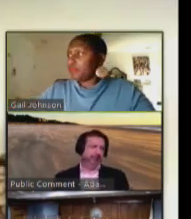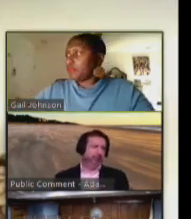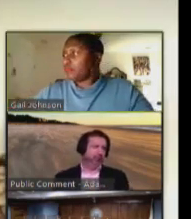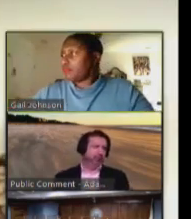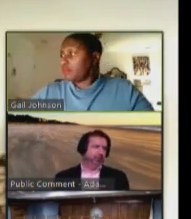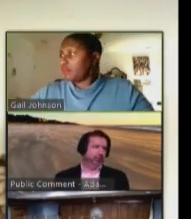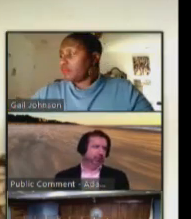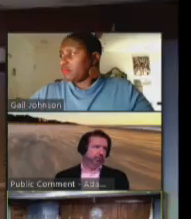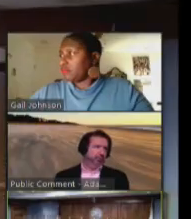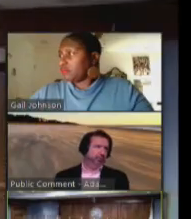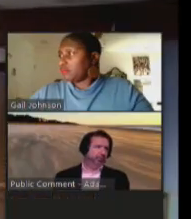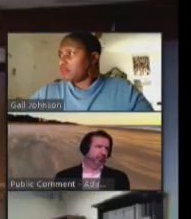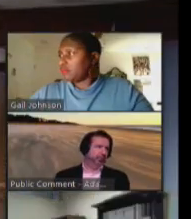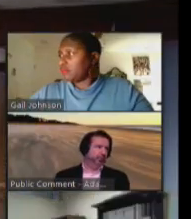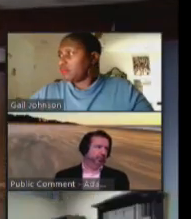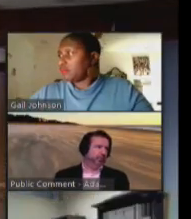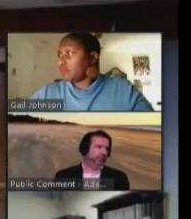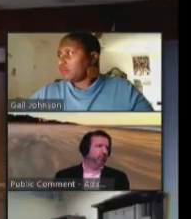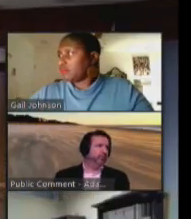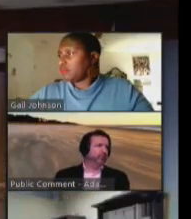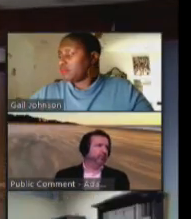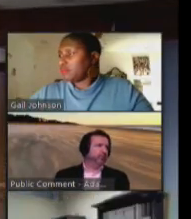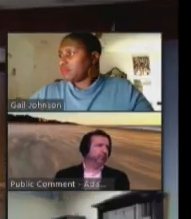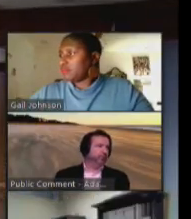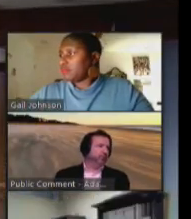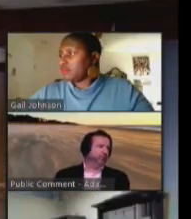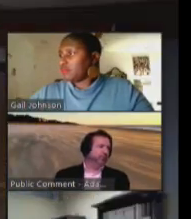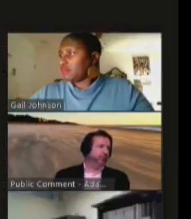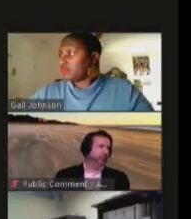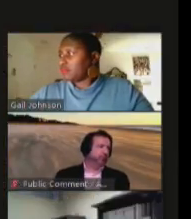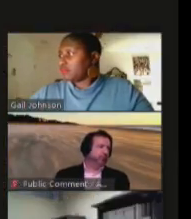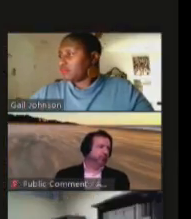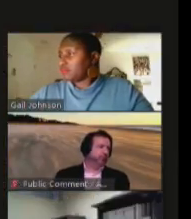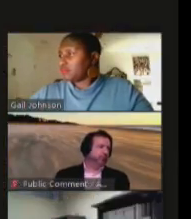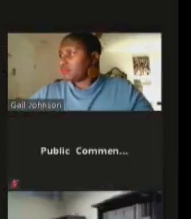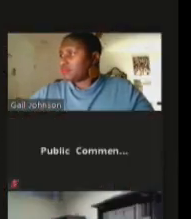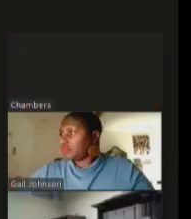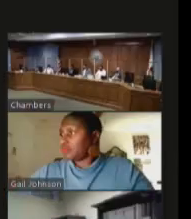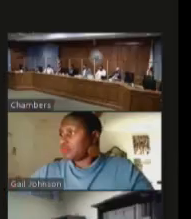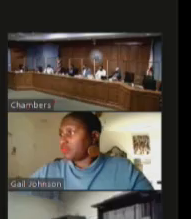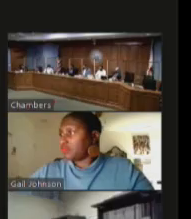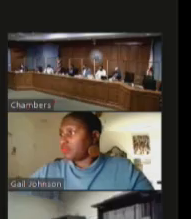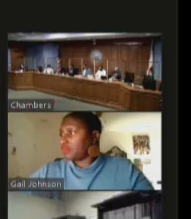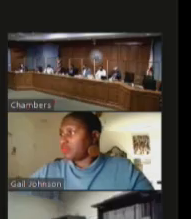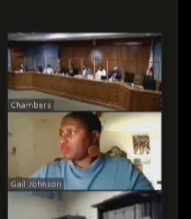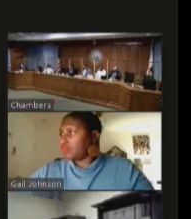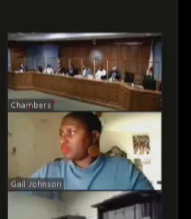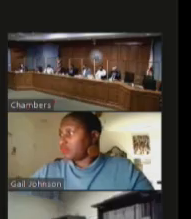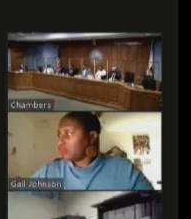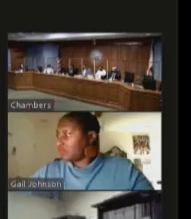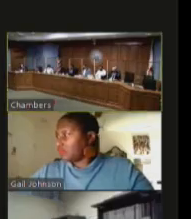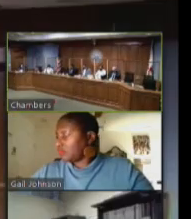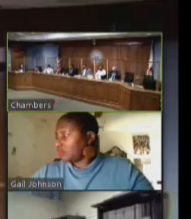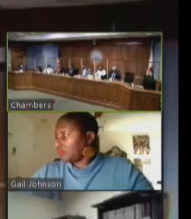Sacco, Aye. Commissioner Simmons, Aye. Commissioner Ward, Aye. Commissioner Jesus Santos,